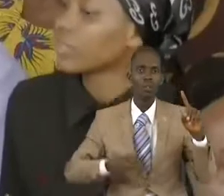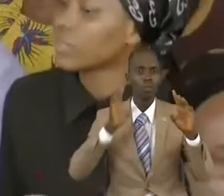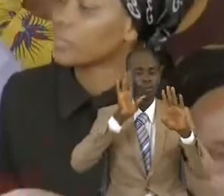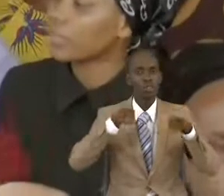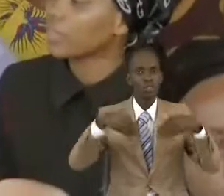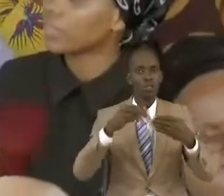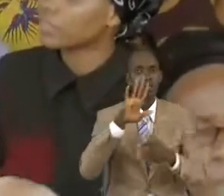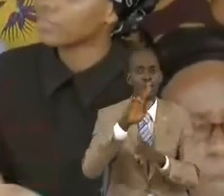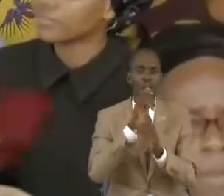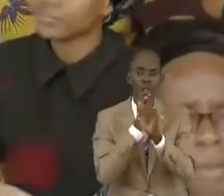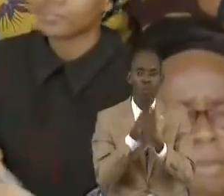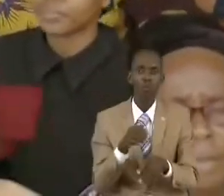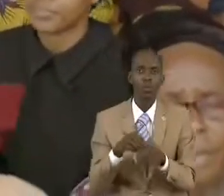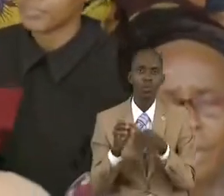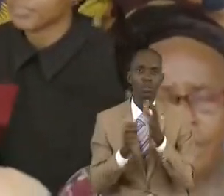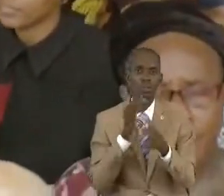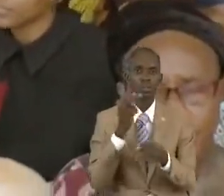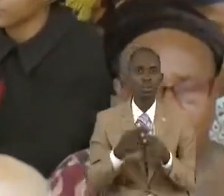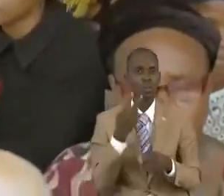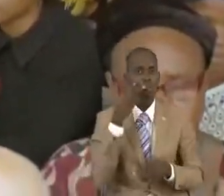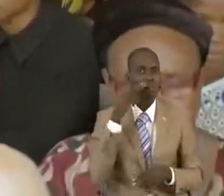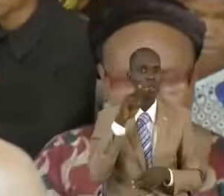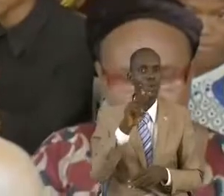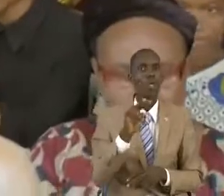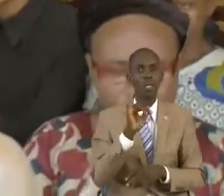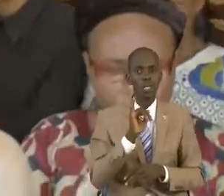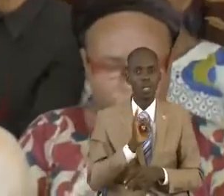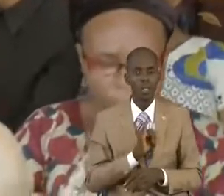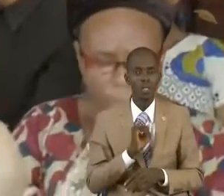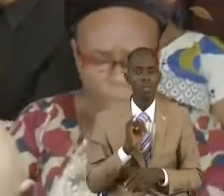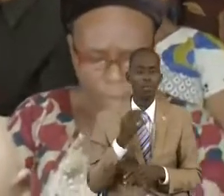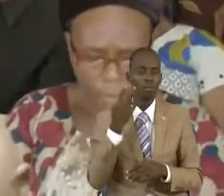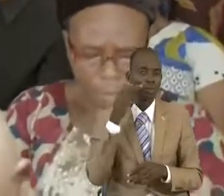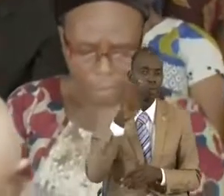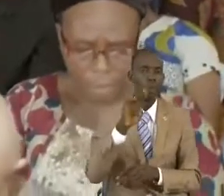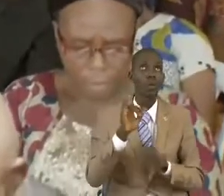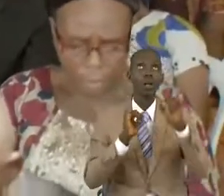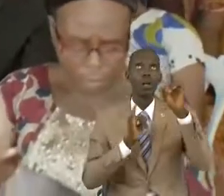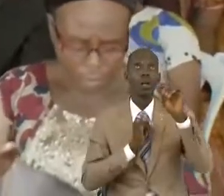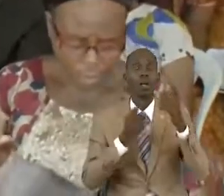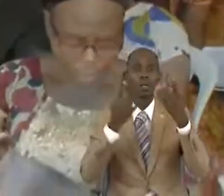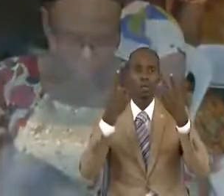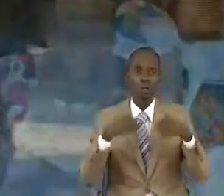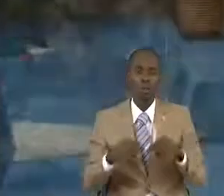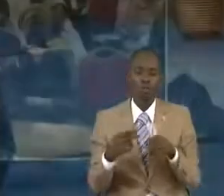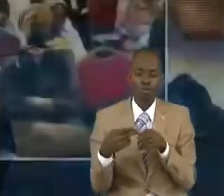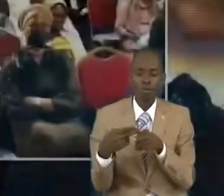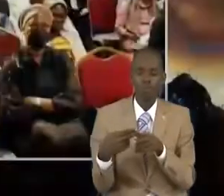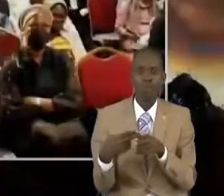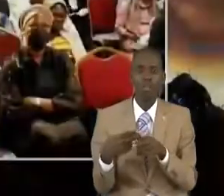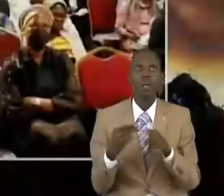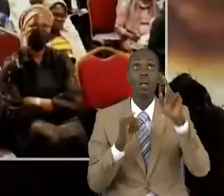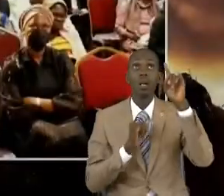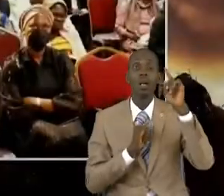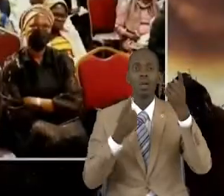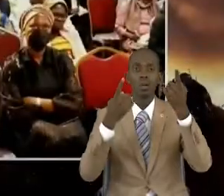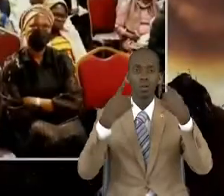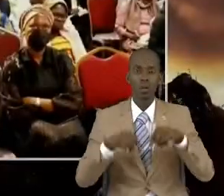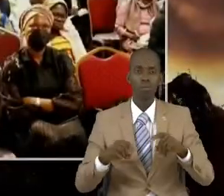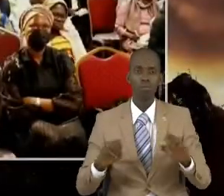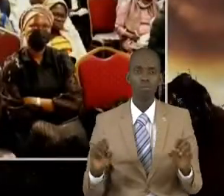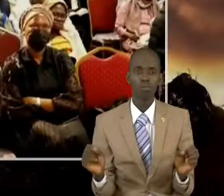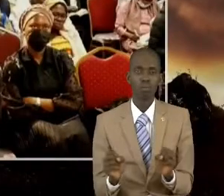reward. Behold, behold, behold, I come soon. I come suddenly.